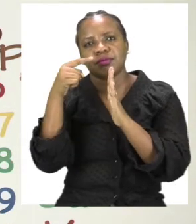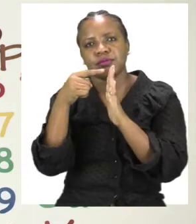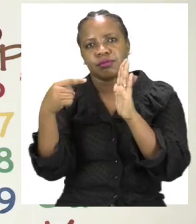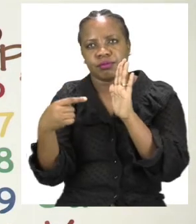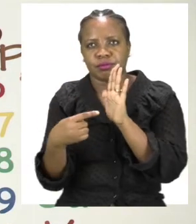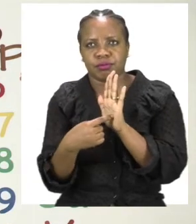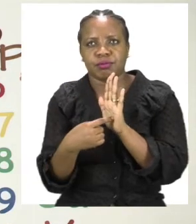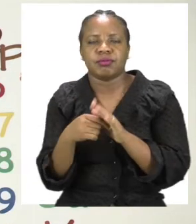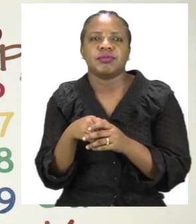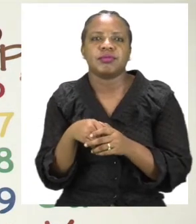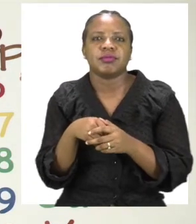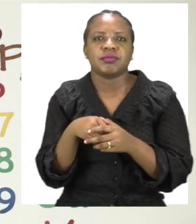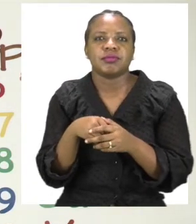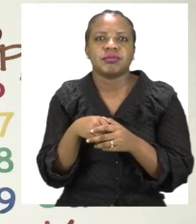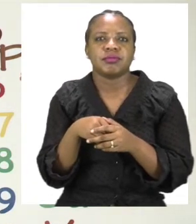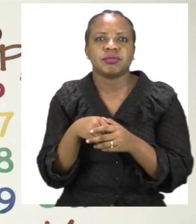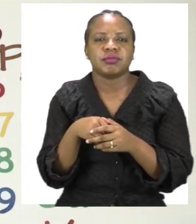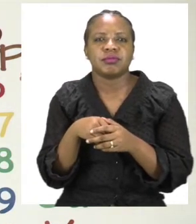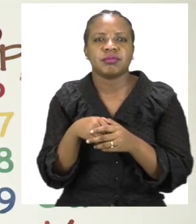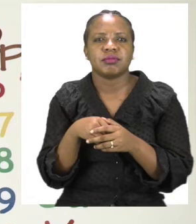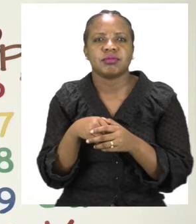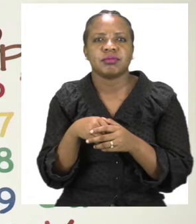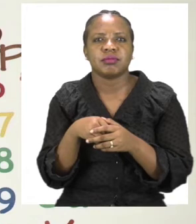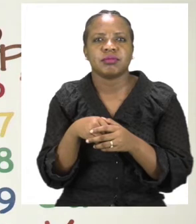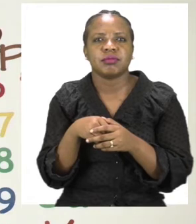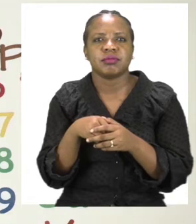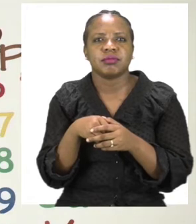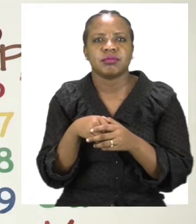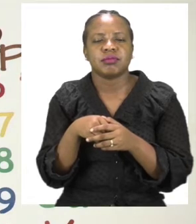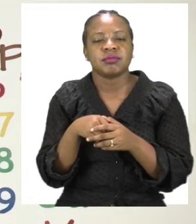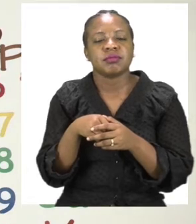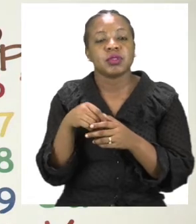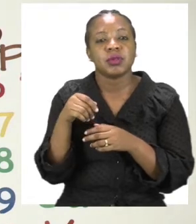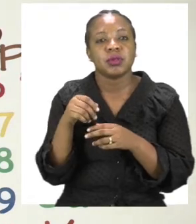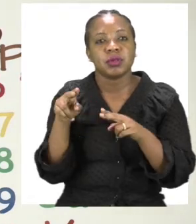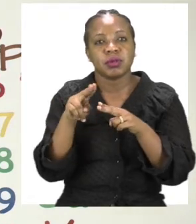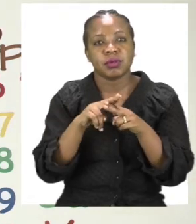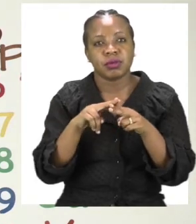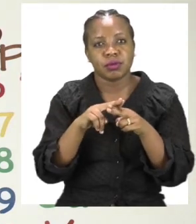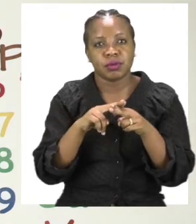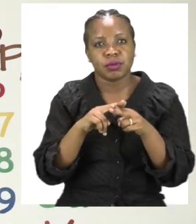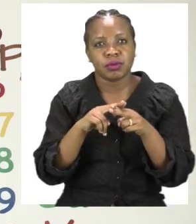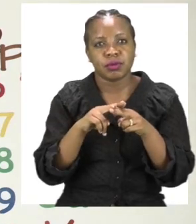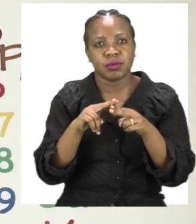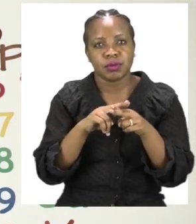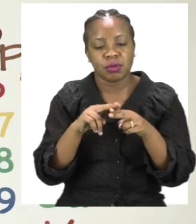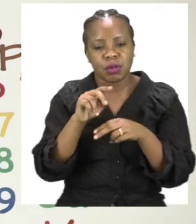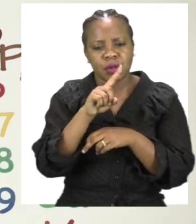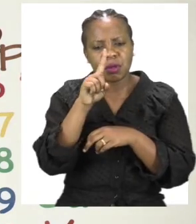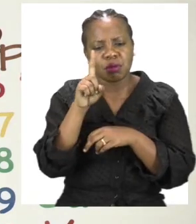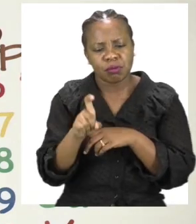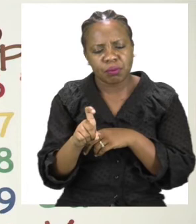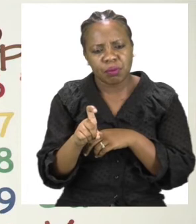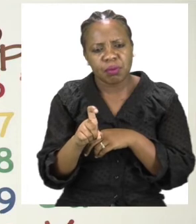exclamation mark. If you're going to use the question mark, then make sure that your sentence starts with a question